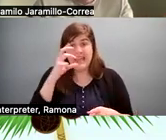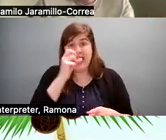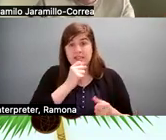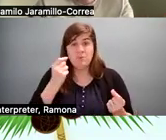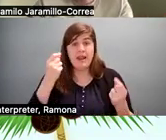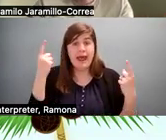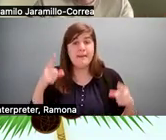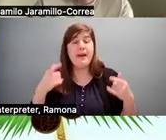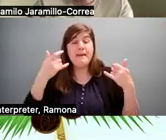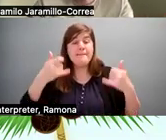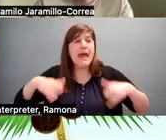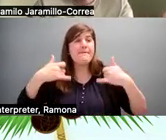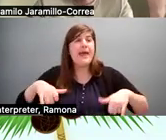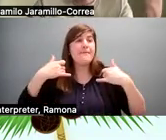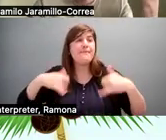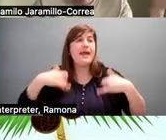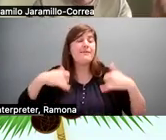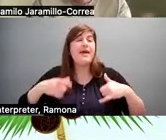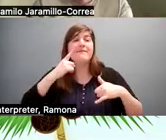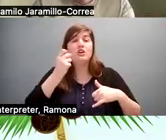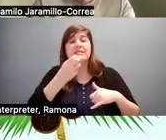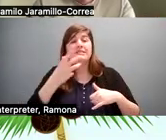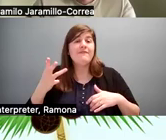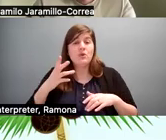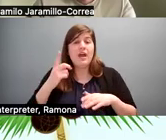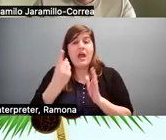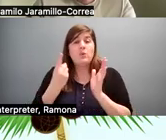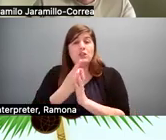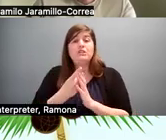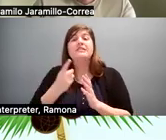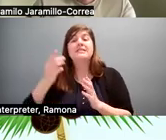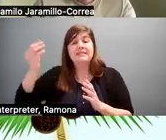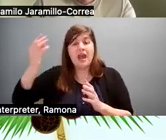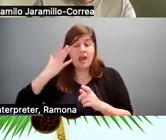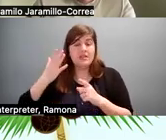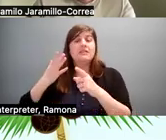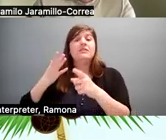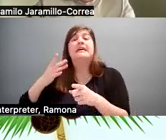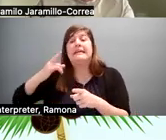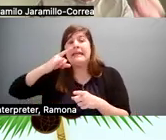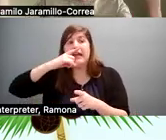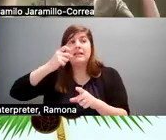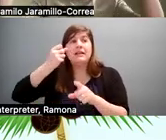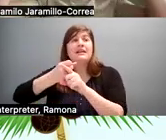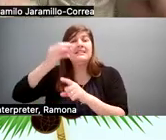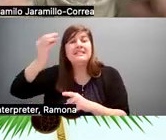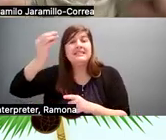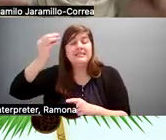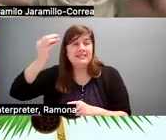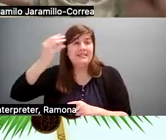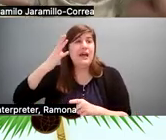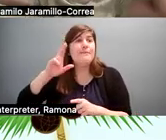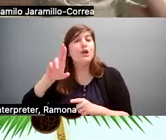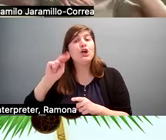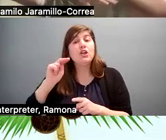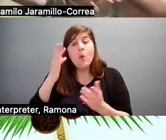after they played for a few hours under the sunlight. The kid got sunburned. And that's because there's a lot of energy